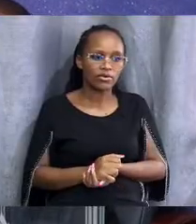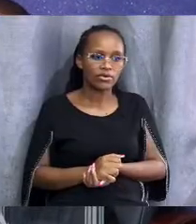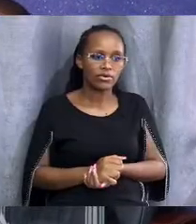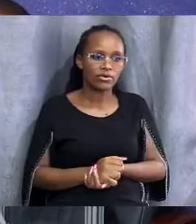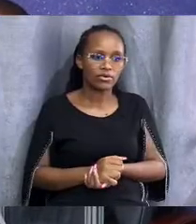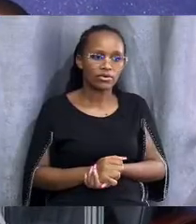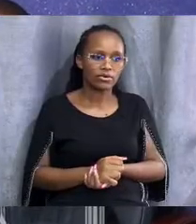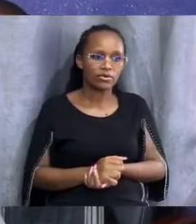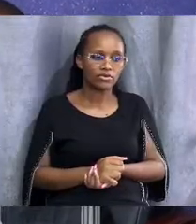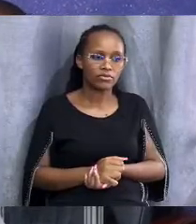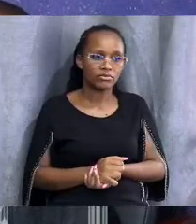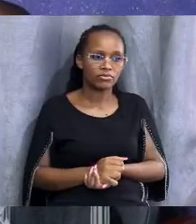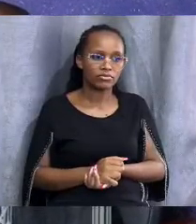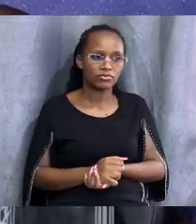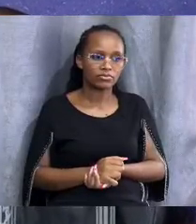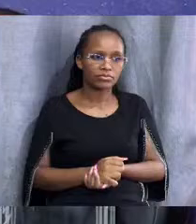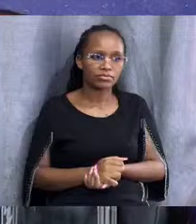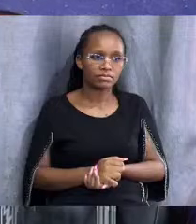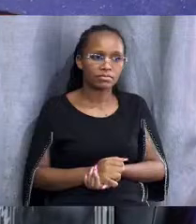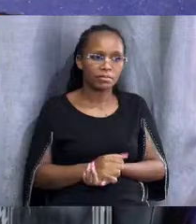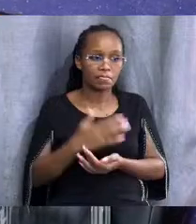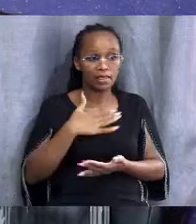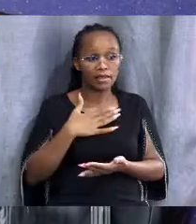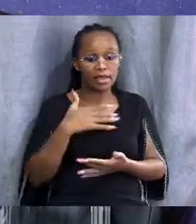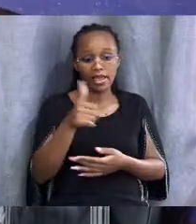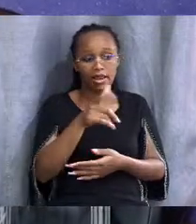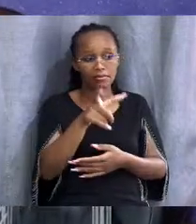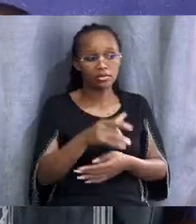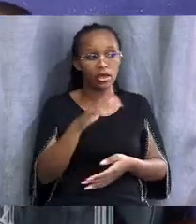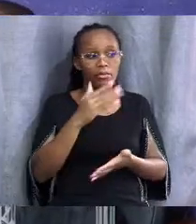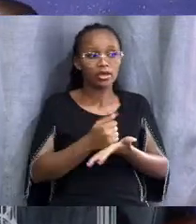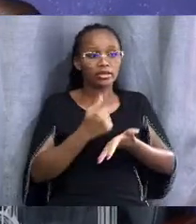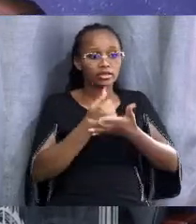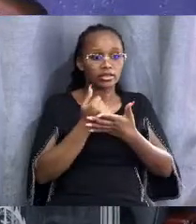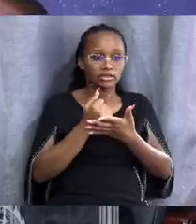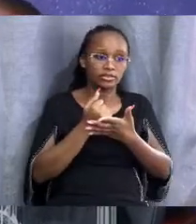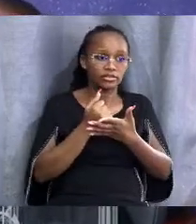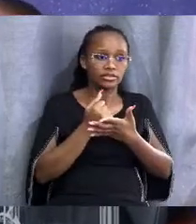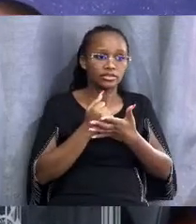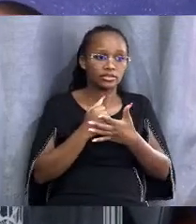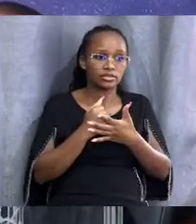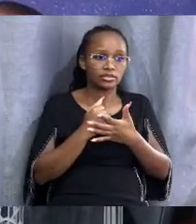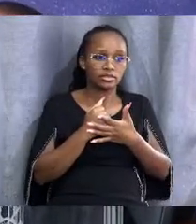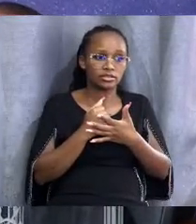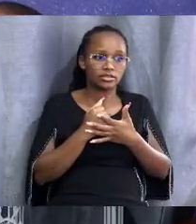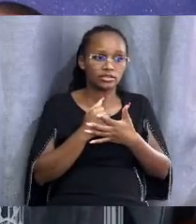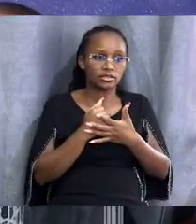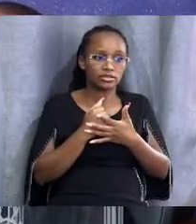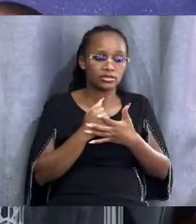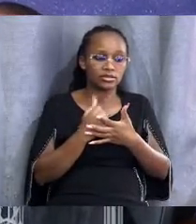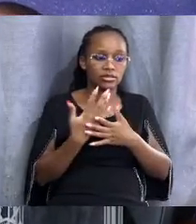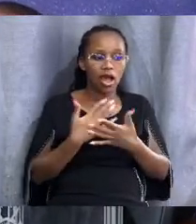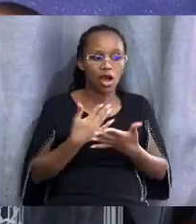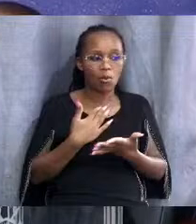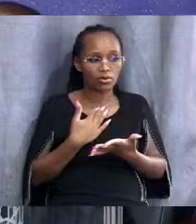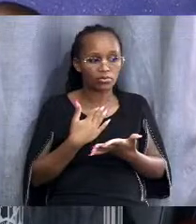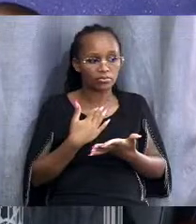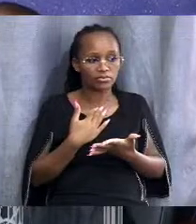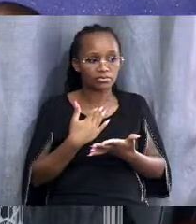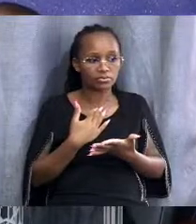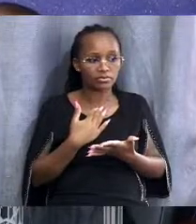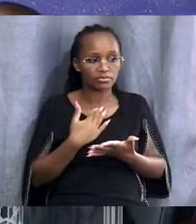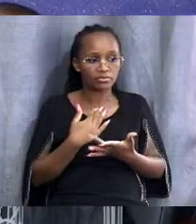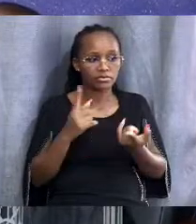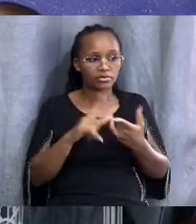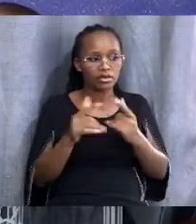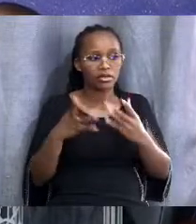any would want to be assisted, if you would want